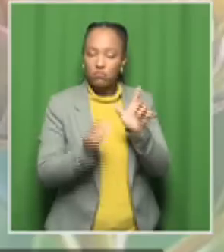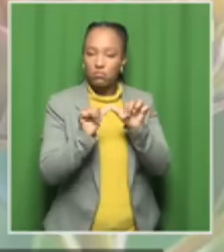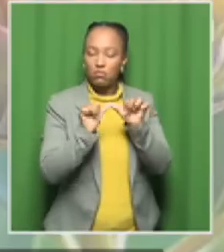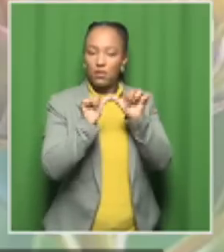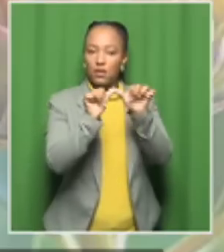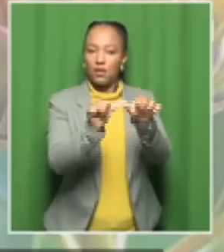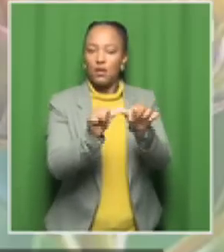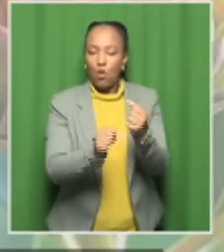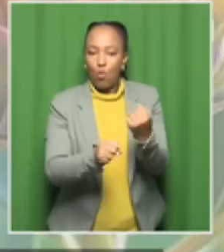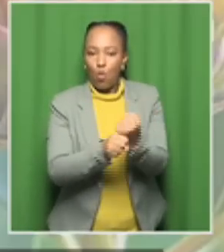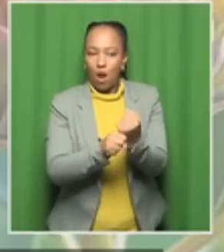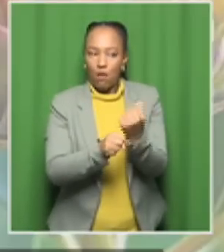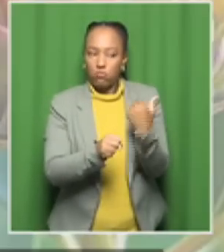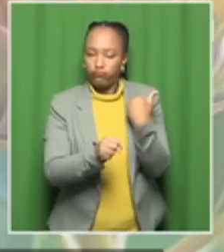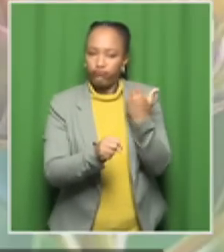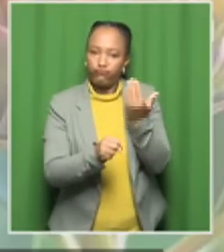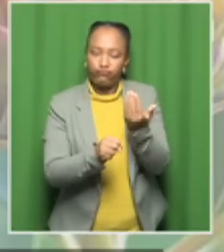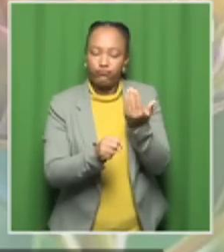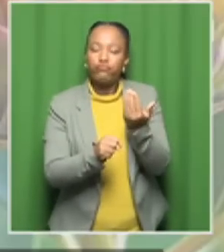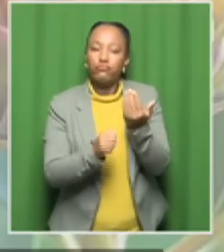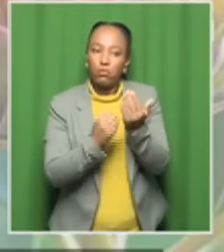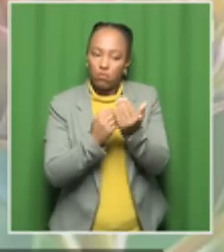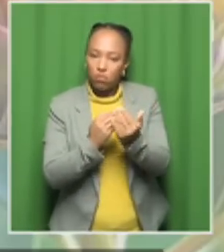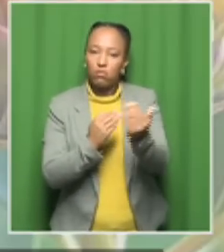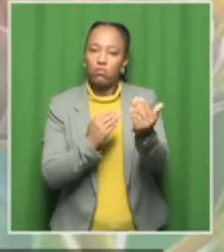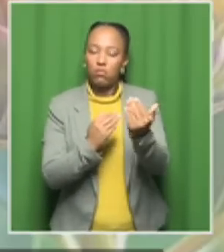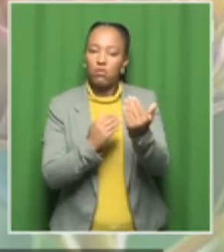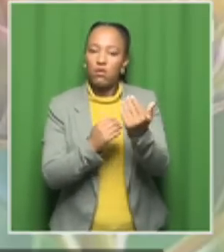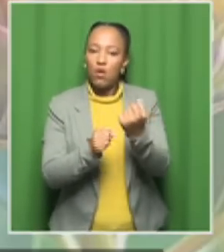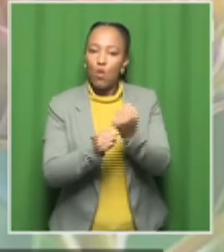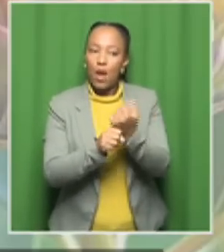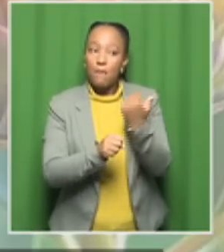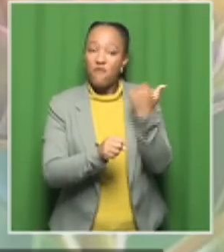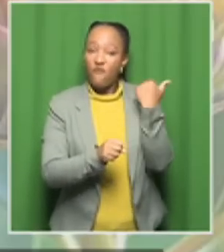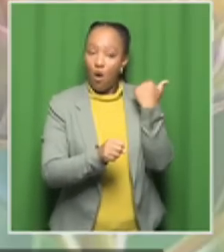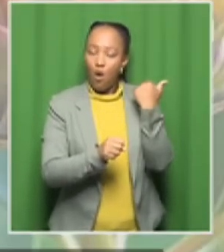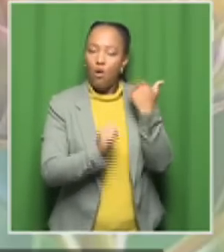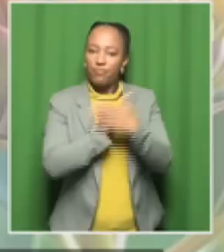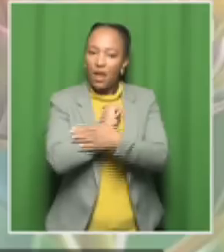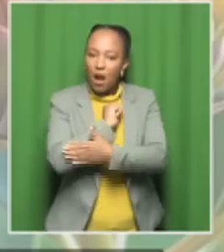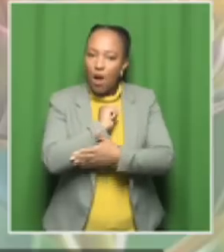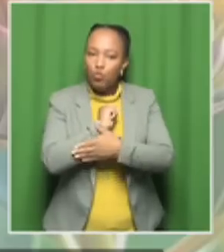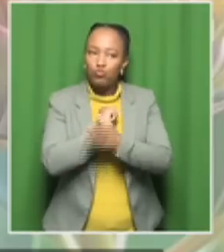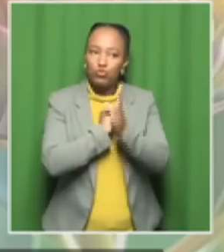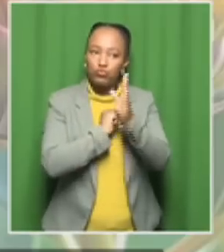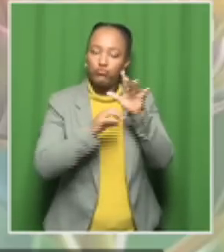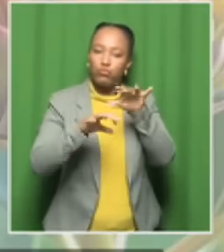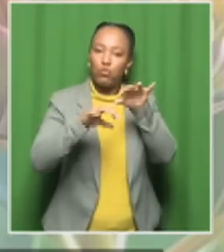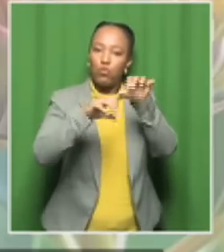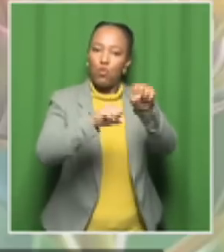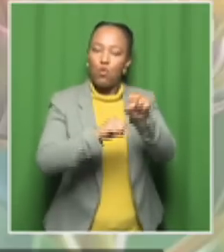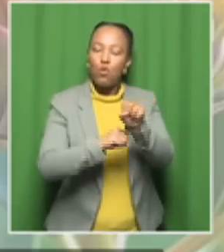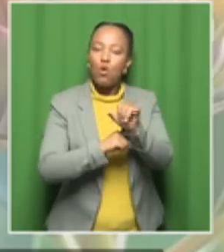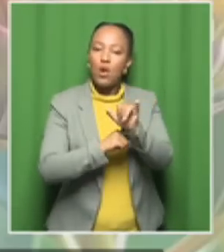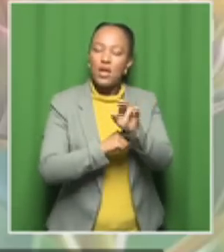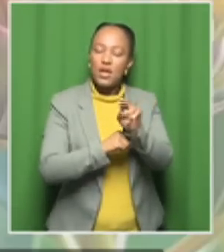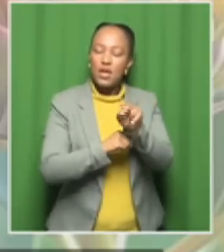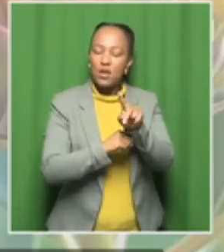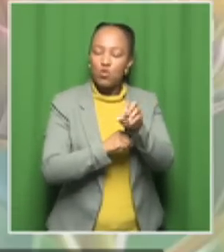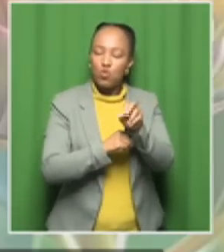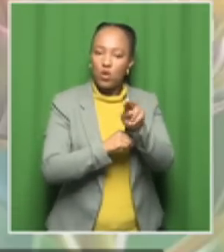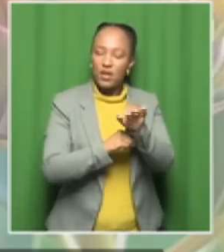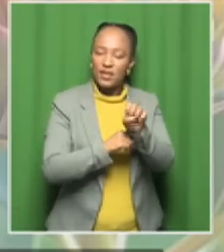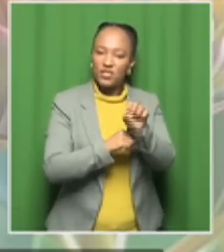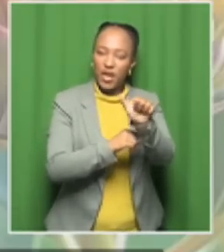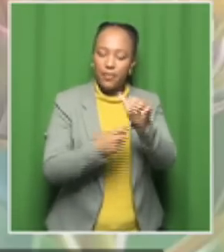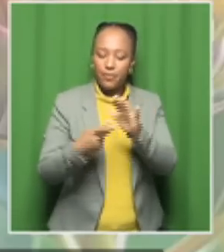work. This is a work that was amplified under the previous presidencies of Indonesia, India, and Brazil. So we have got